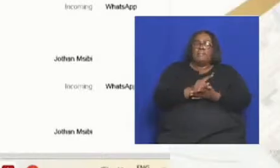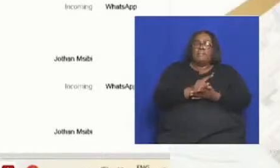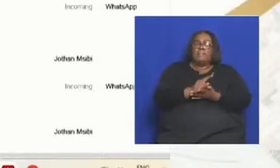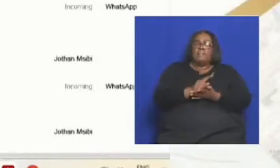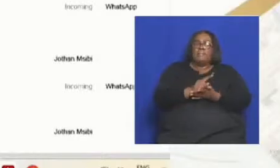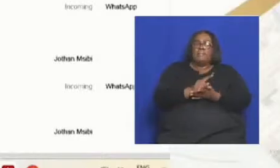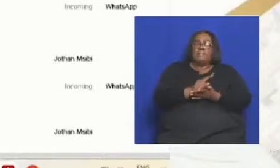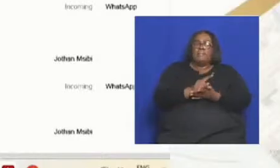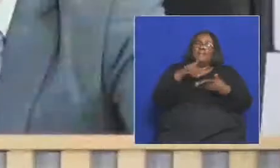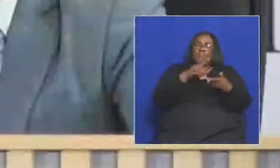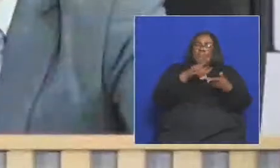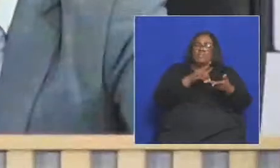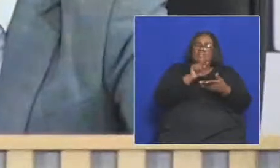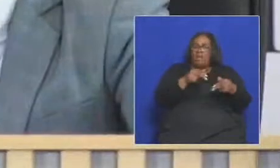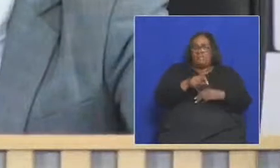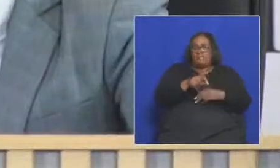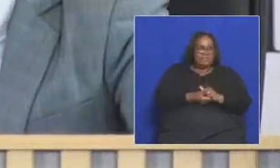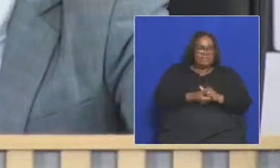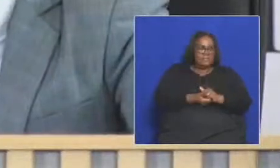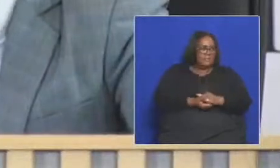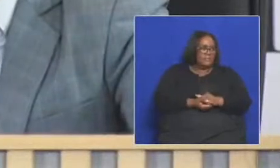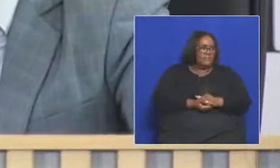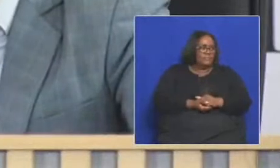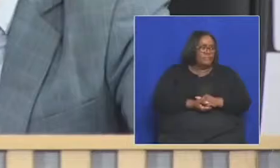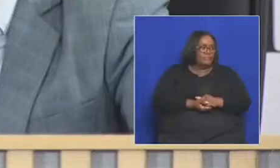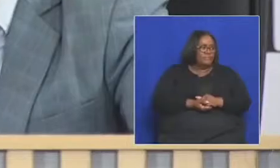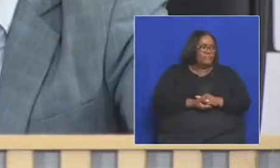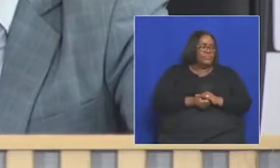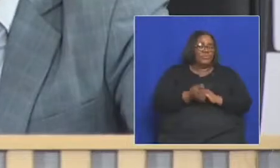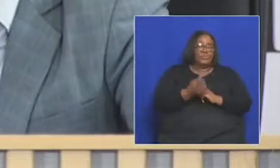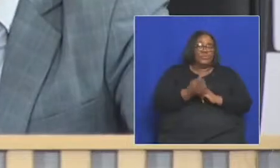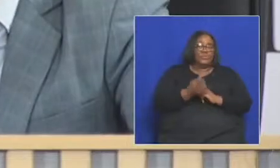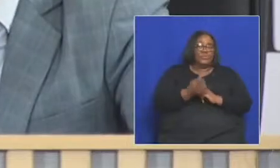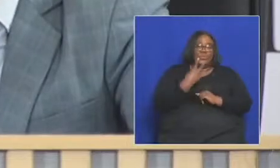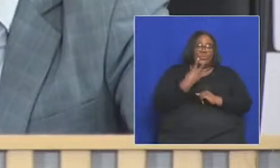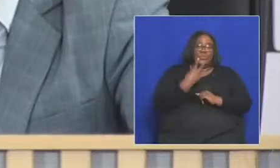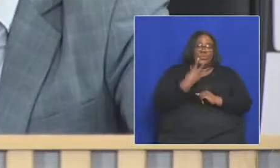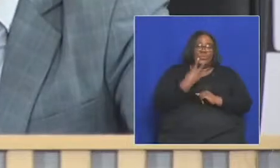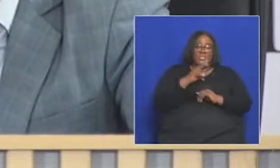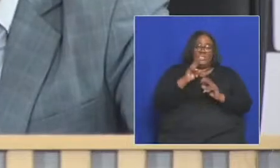Do we have you see that the distinction between... Yes,